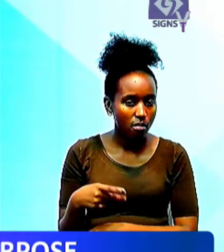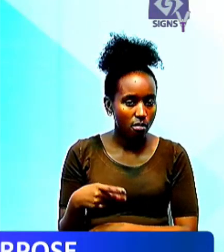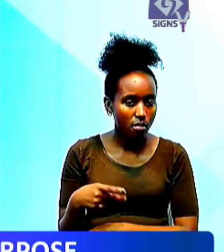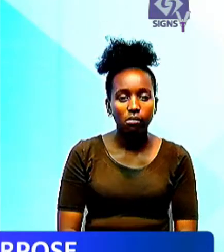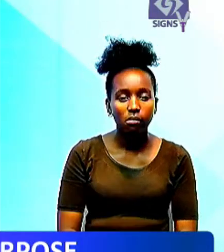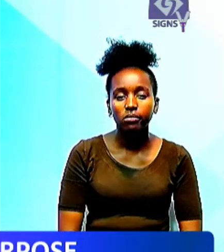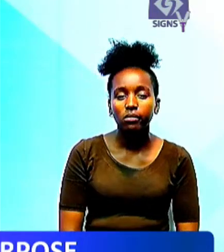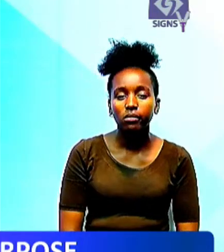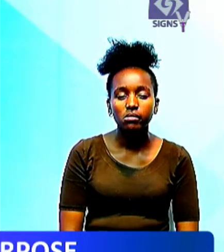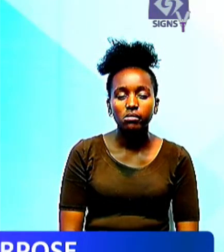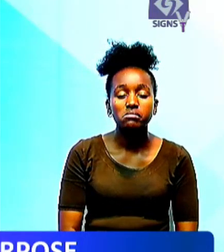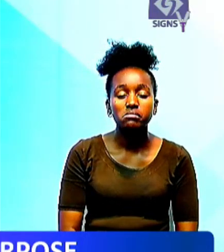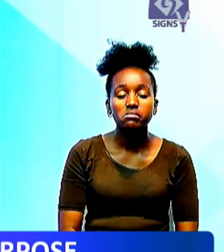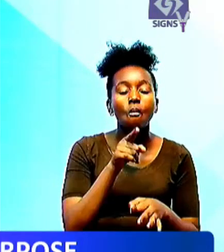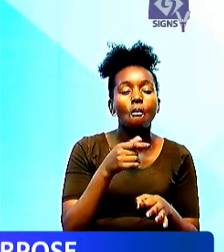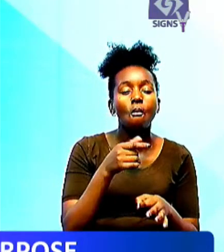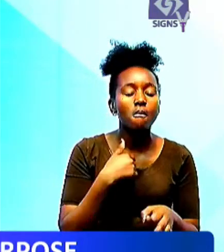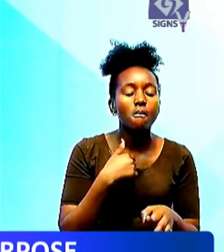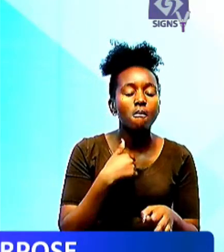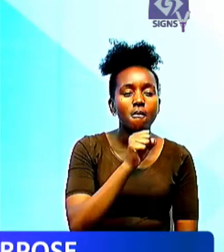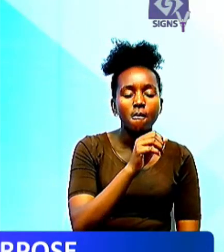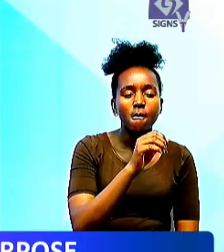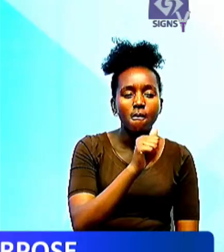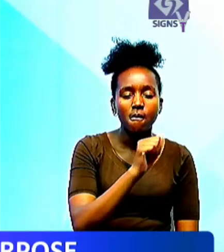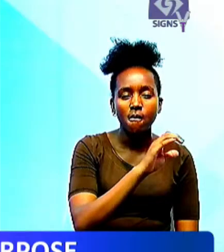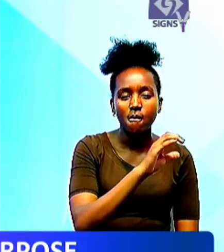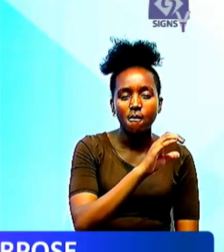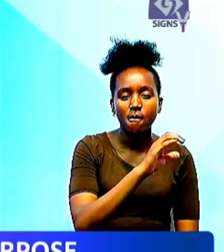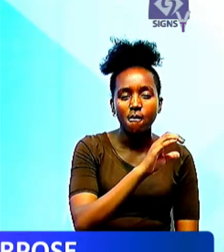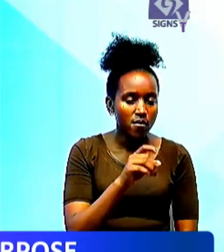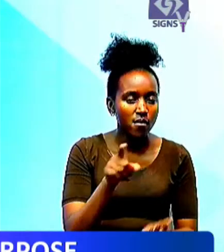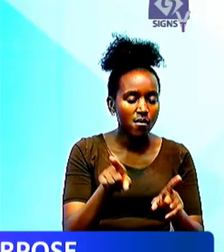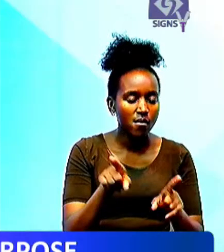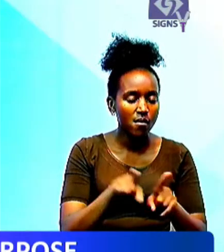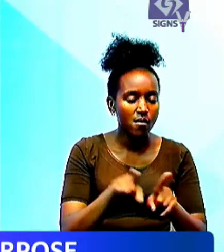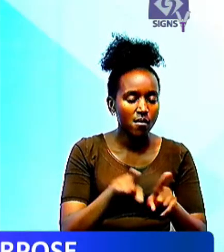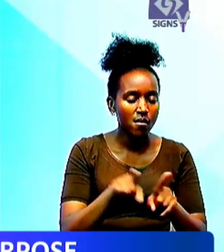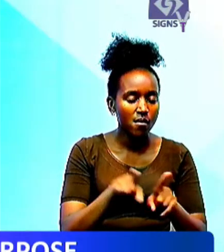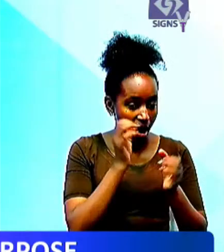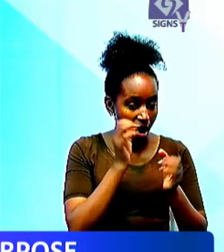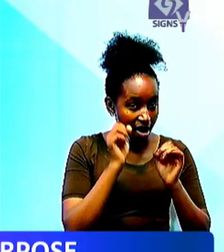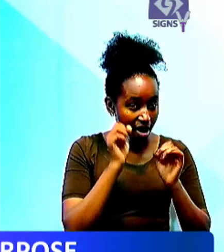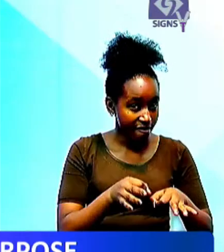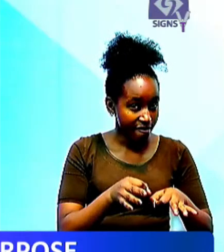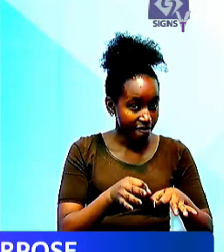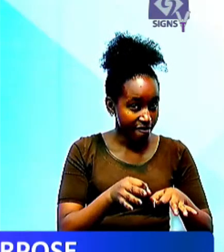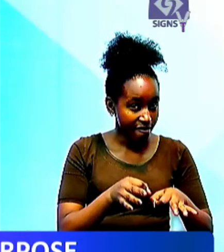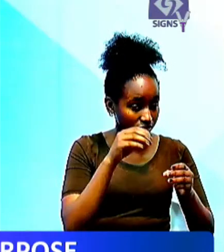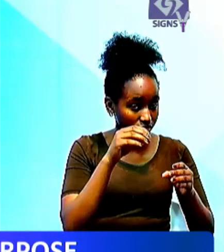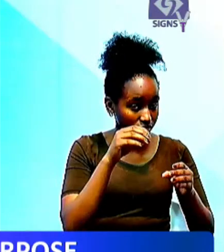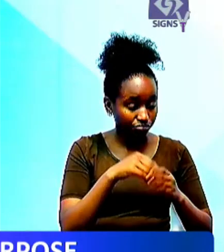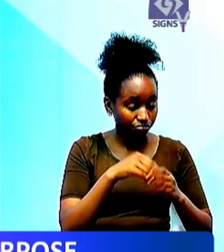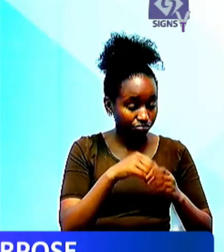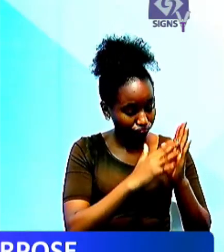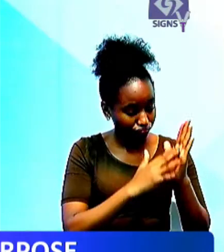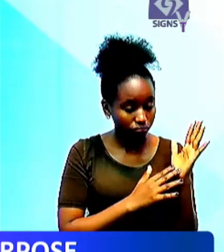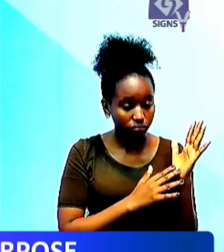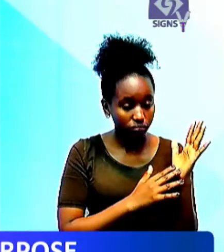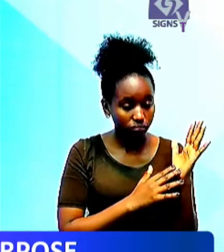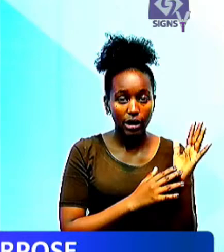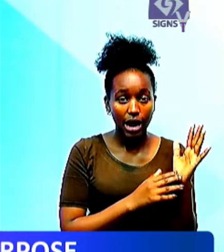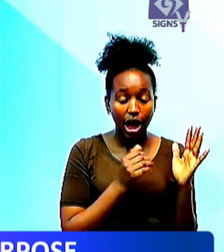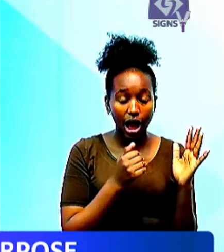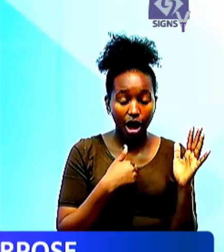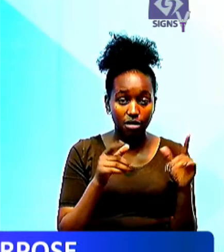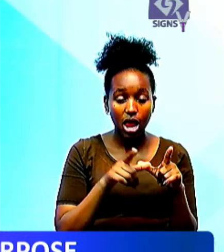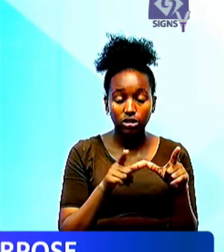You have a SACCO, can you check that SACCO whether it falls under the regulator? Is it under the regulator? So that in case of something happens, you can be able